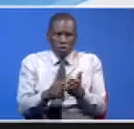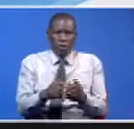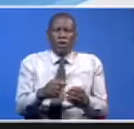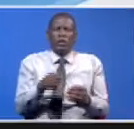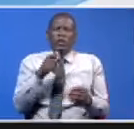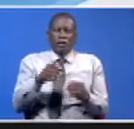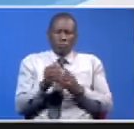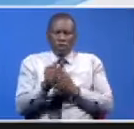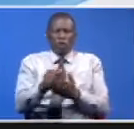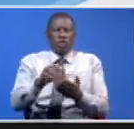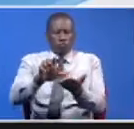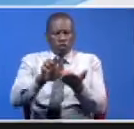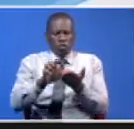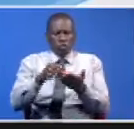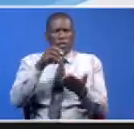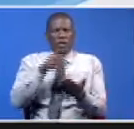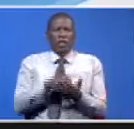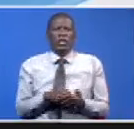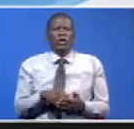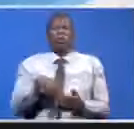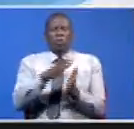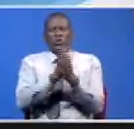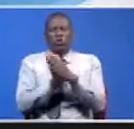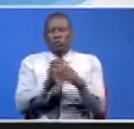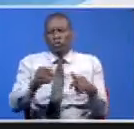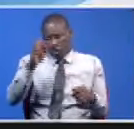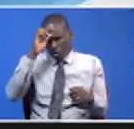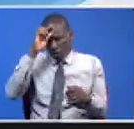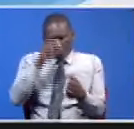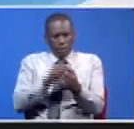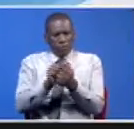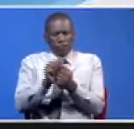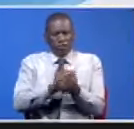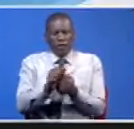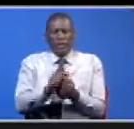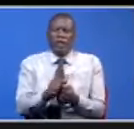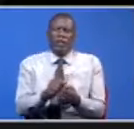NTV's David Mudhoka with more from the government's Friday dispatch.